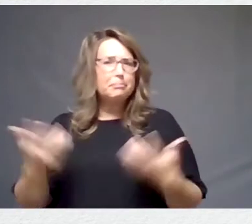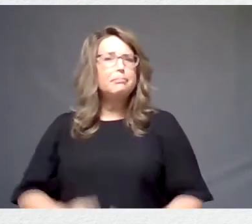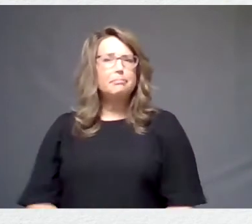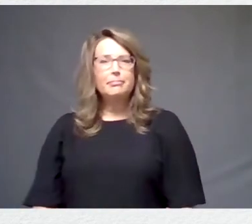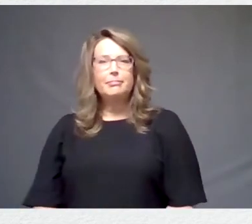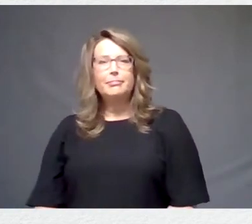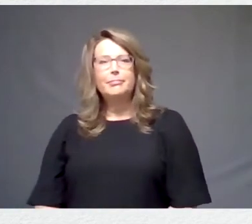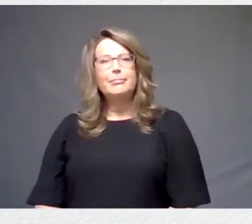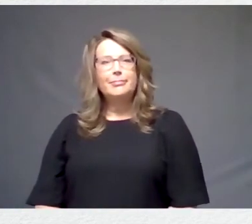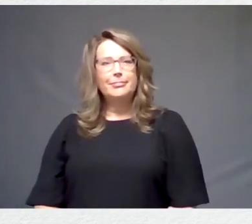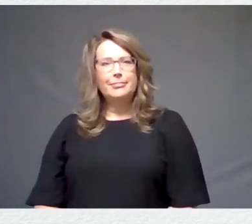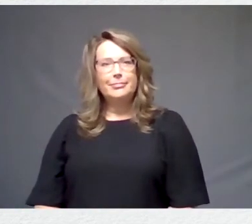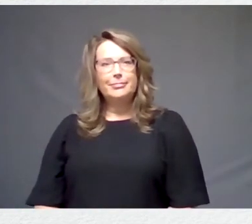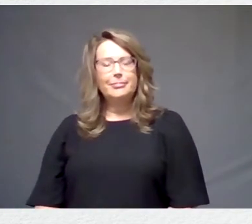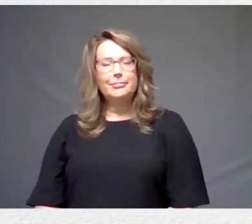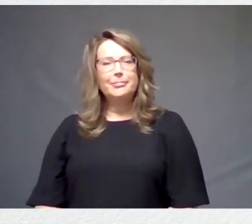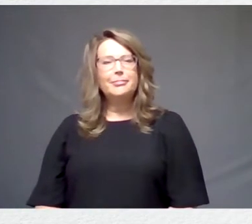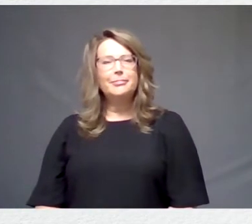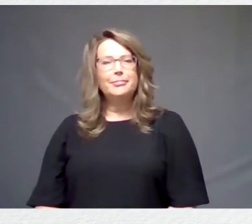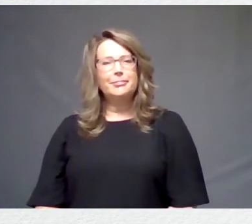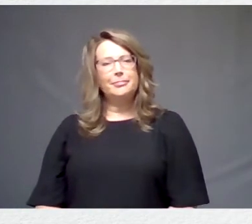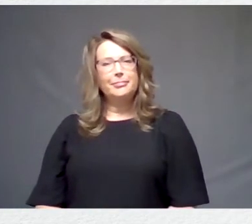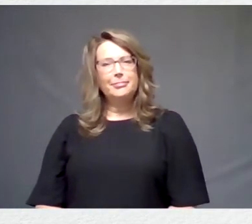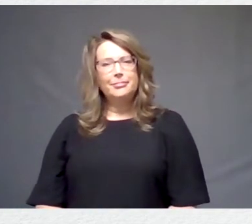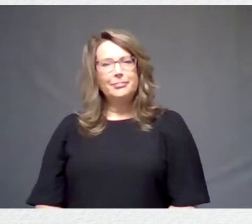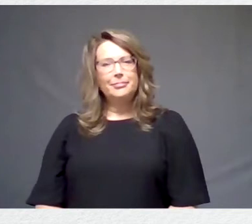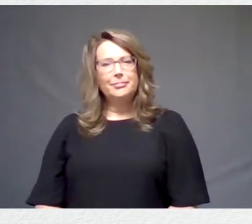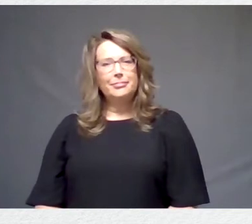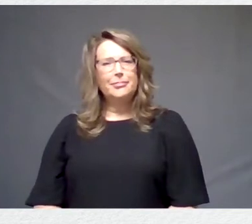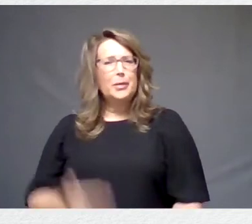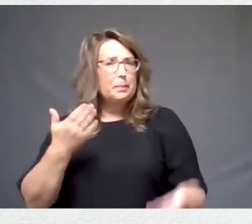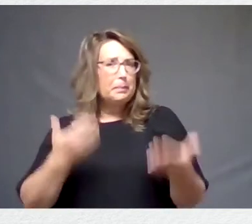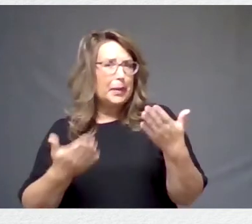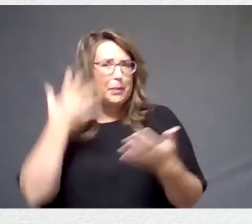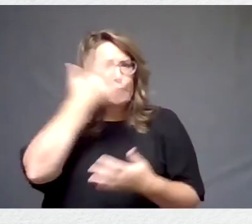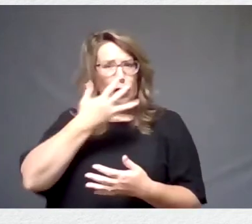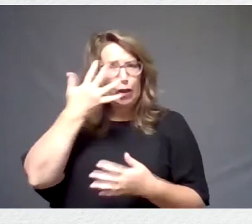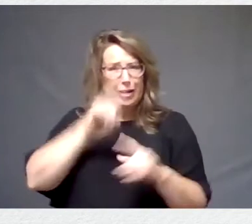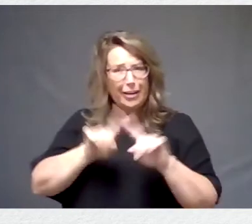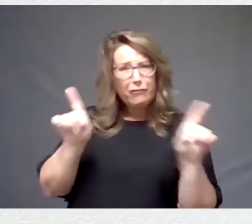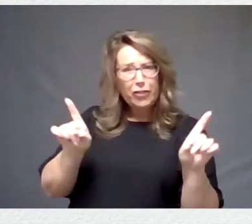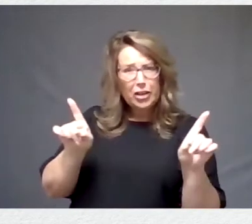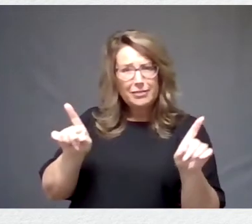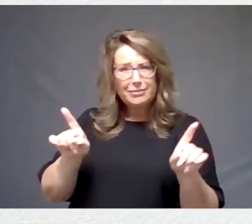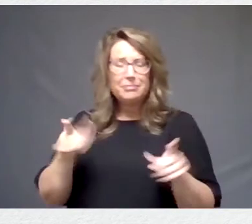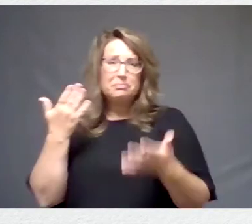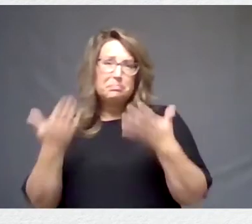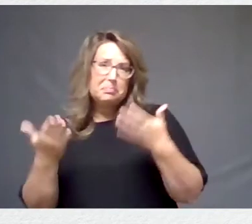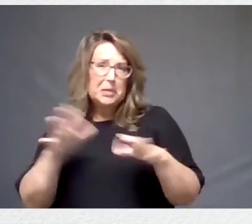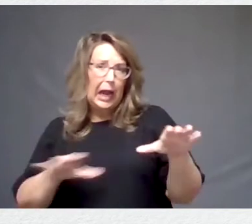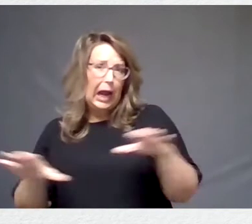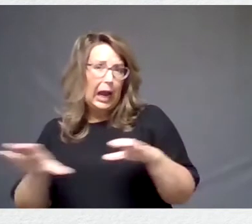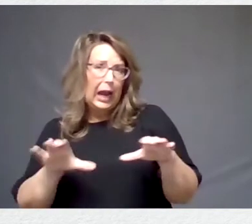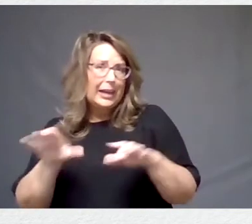formas, tamaños y colores. We may all look different, act different, and sound different,